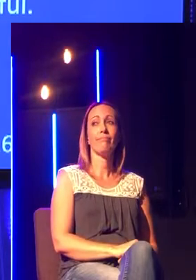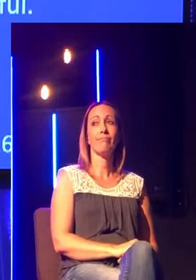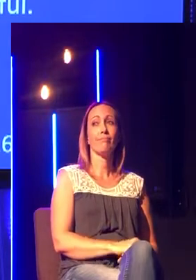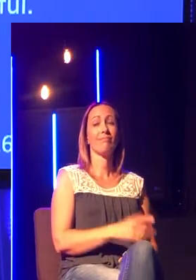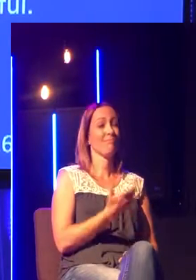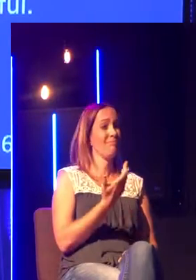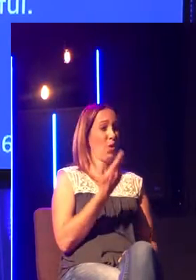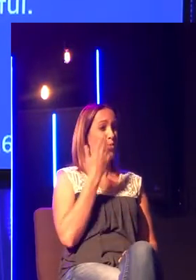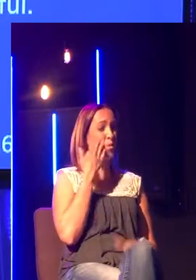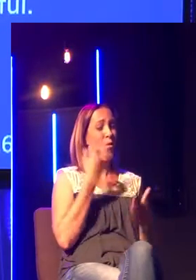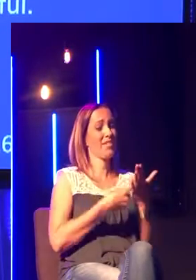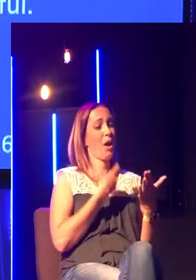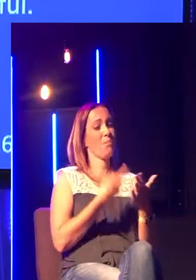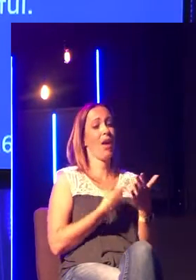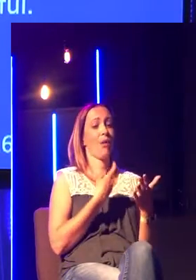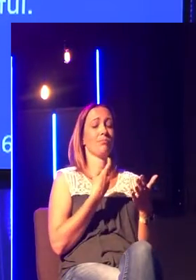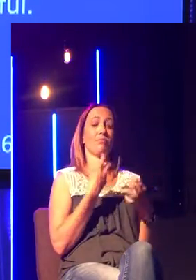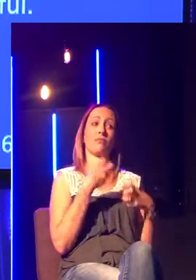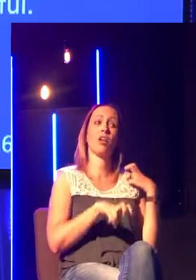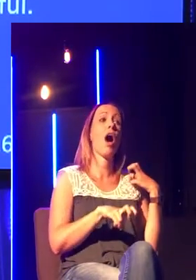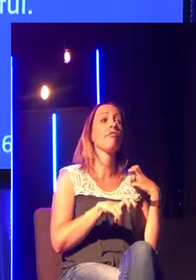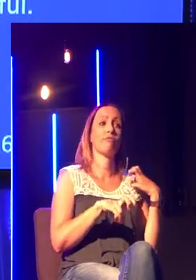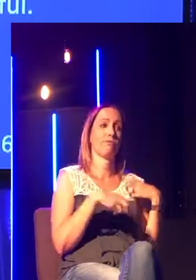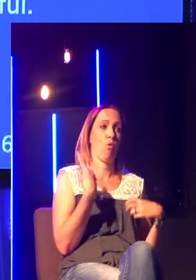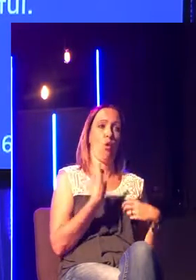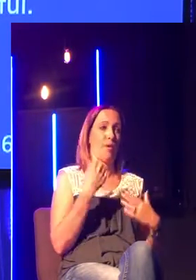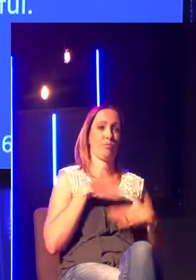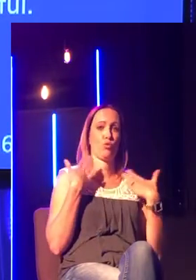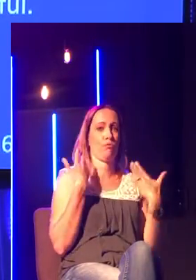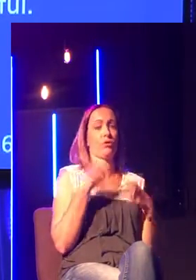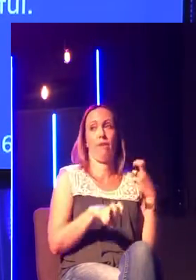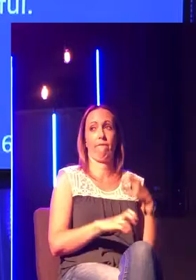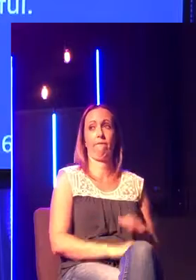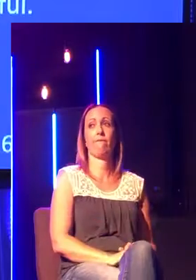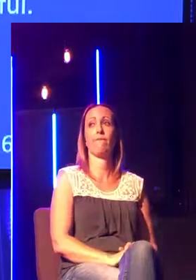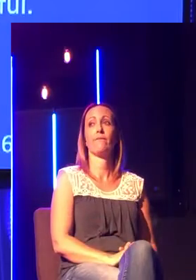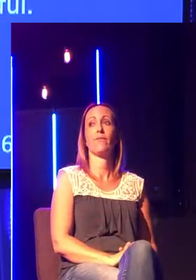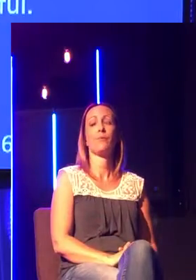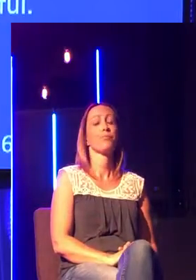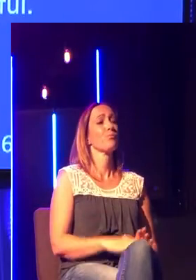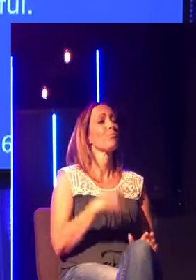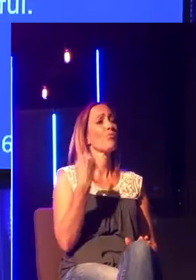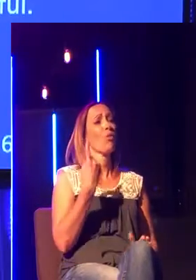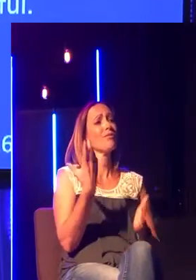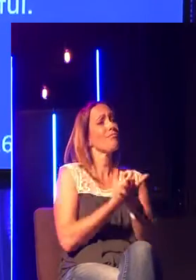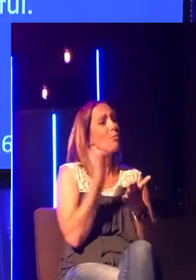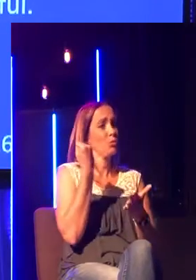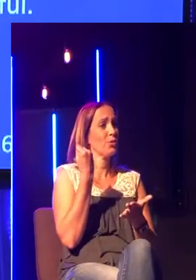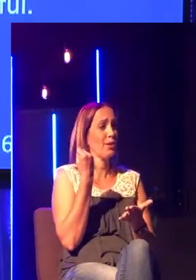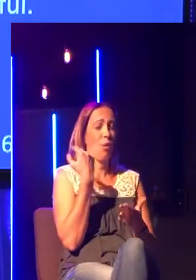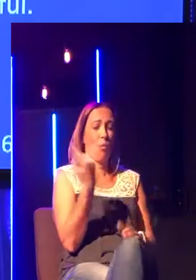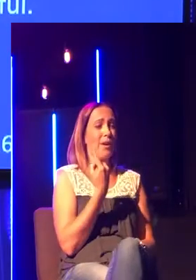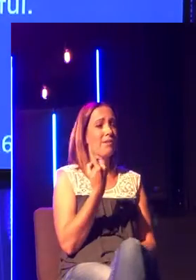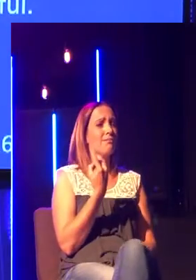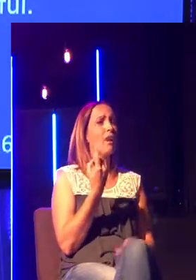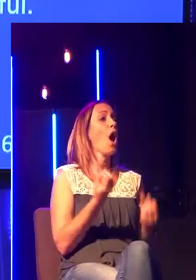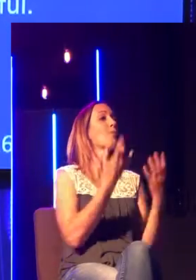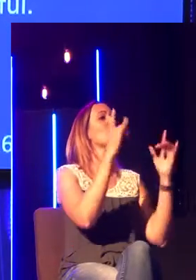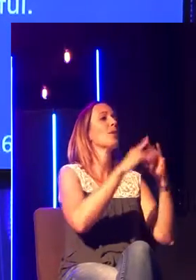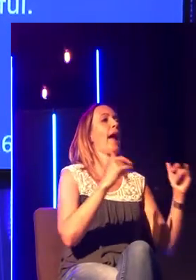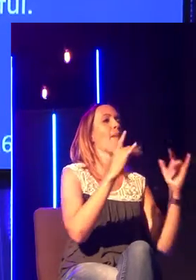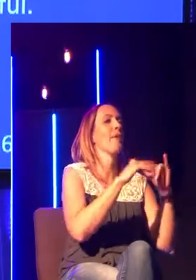bit more difficult to always be joyful? There's always an opportunity for joy. How many have ever been